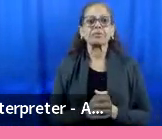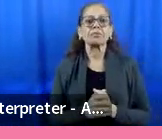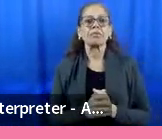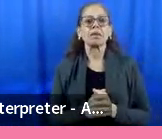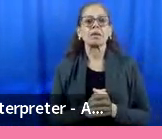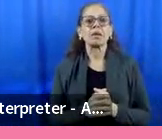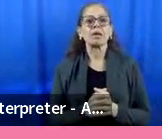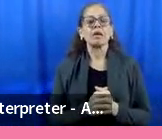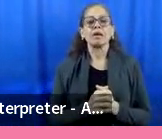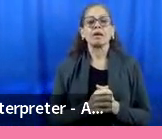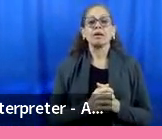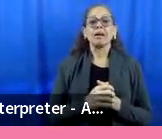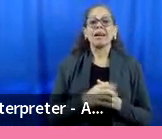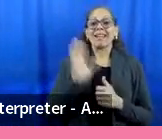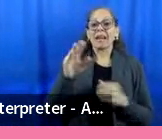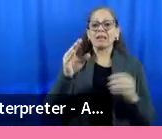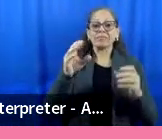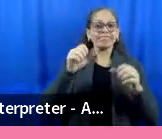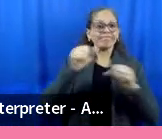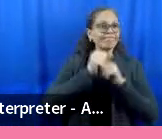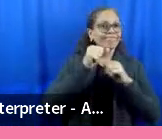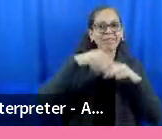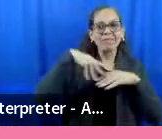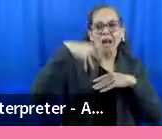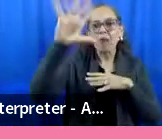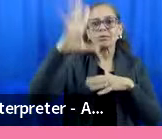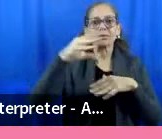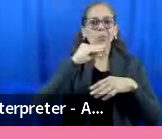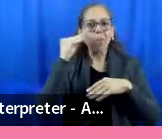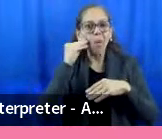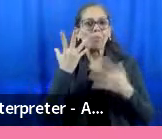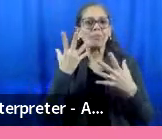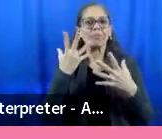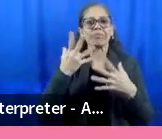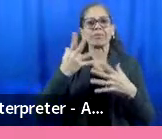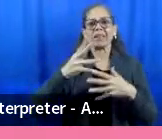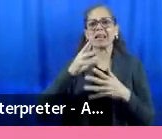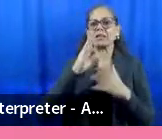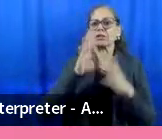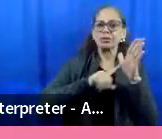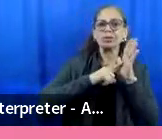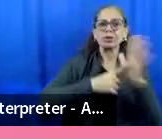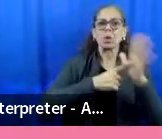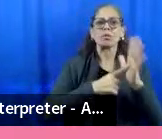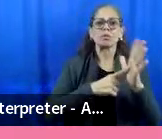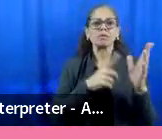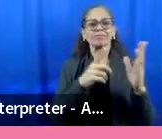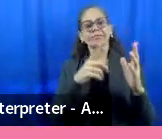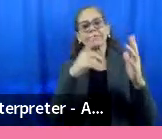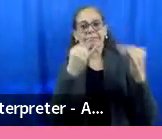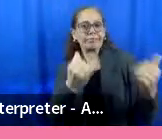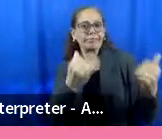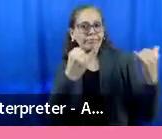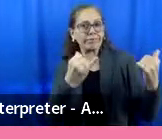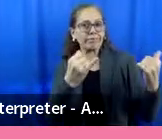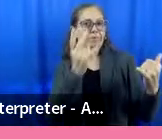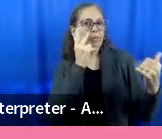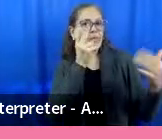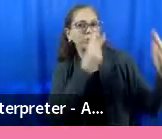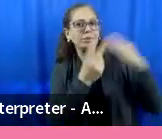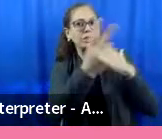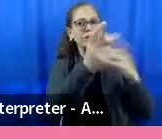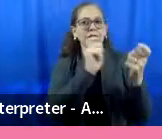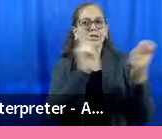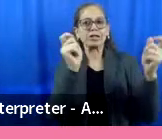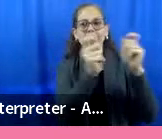The Displacement Risk Index will be a snapshot of current conditions. It isn't a tool for predicting changes in a neighborhood or